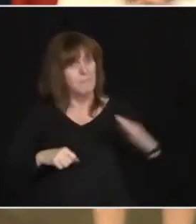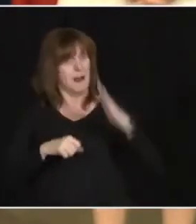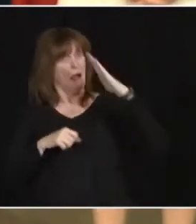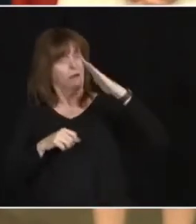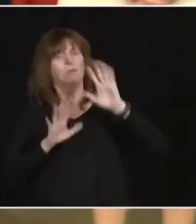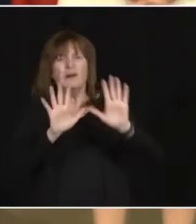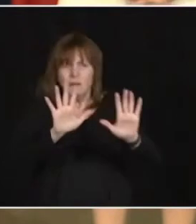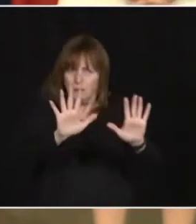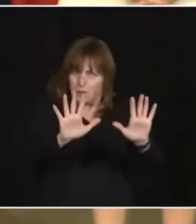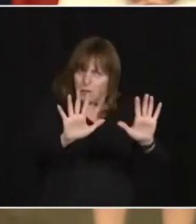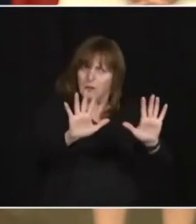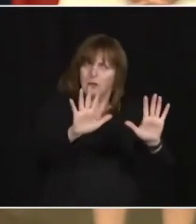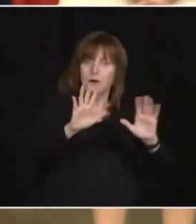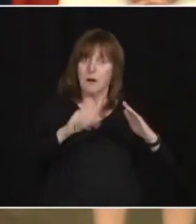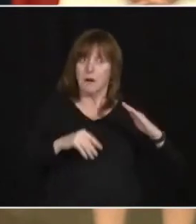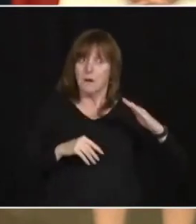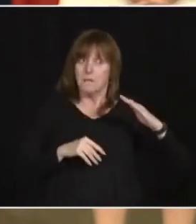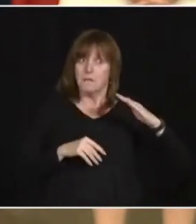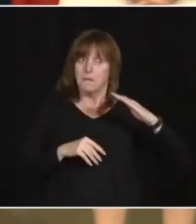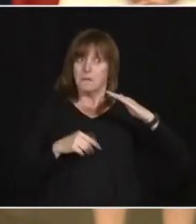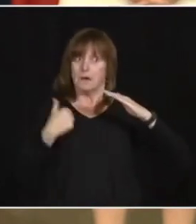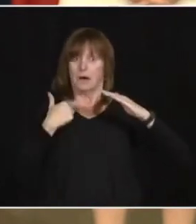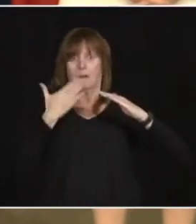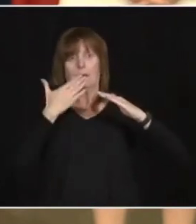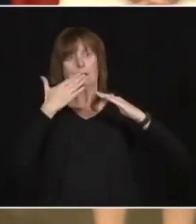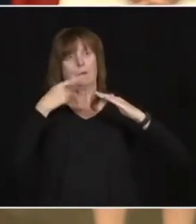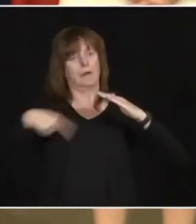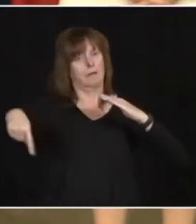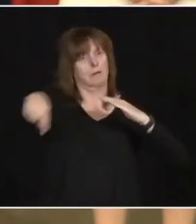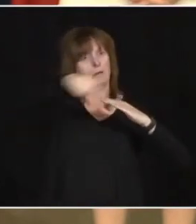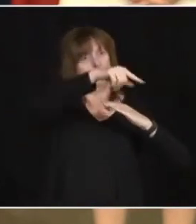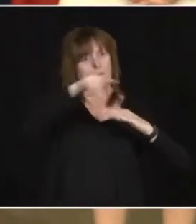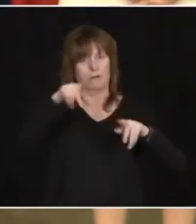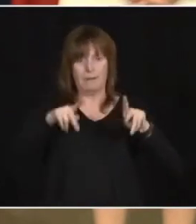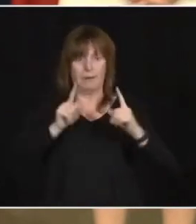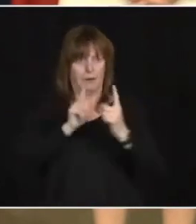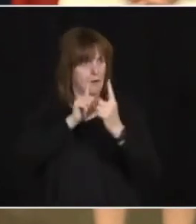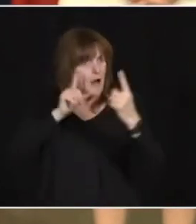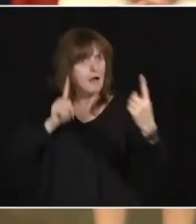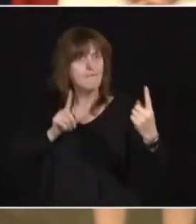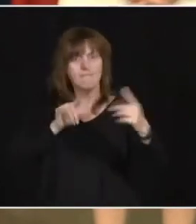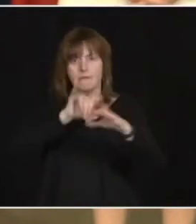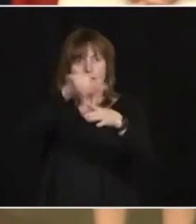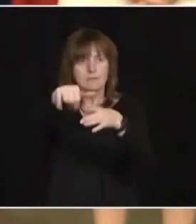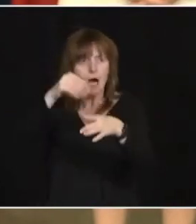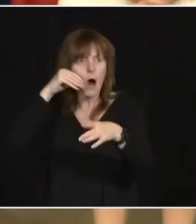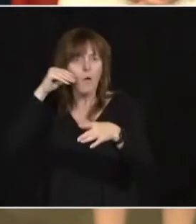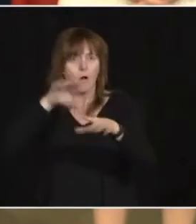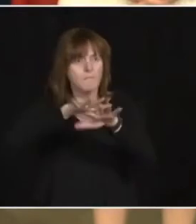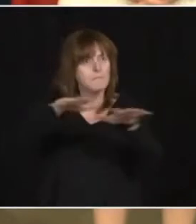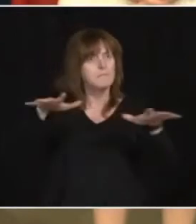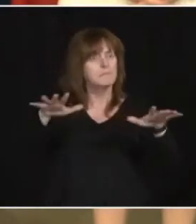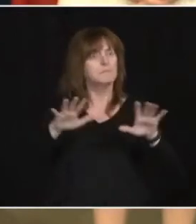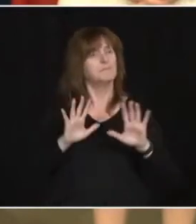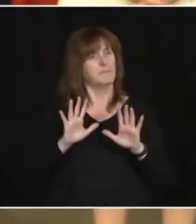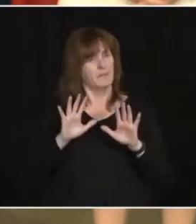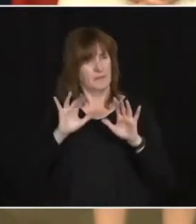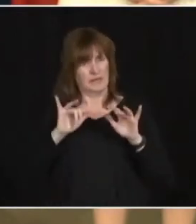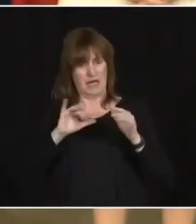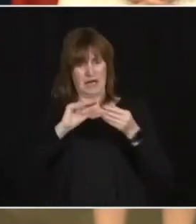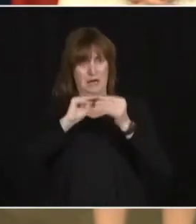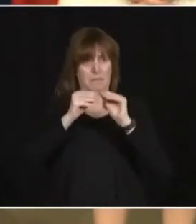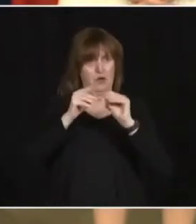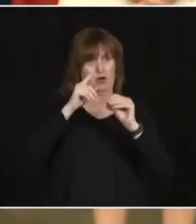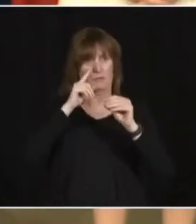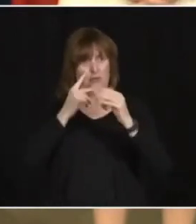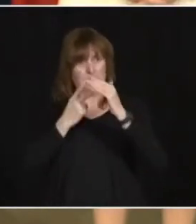cautious moving forward. On more modeling, what I understand, and I will confirm it, we're going to be gathering